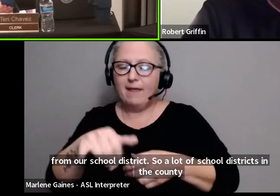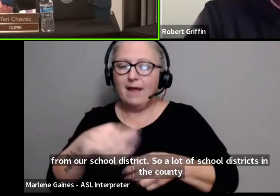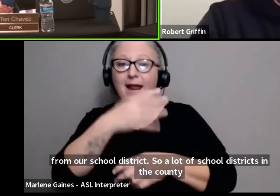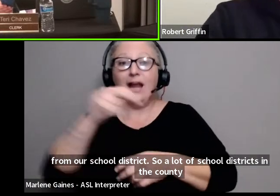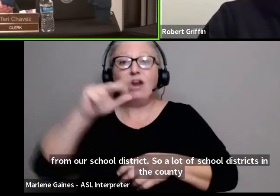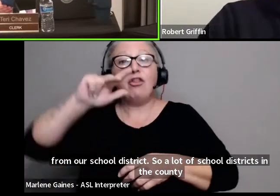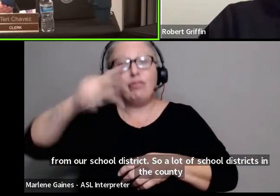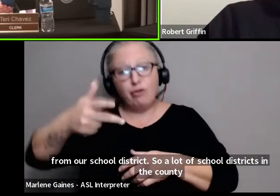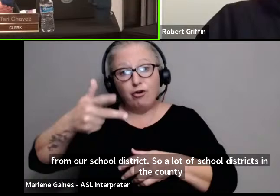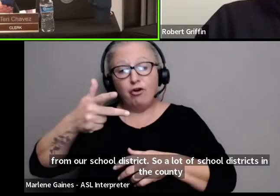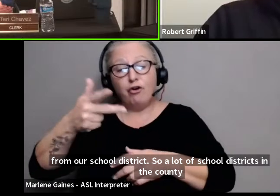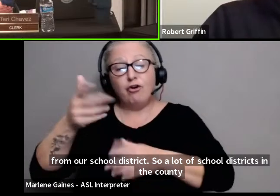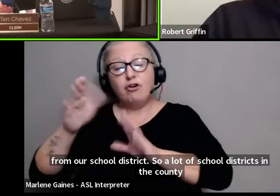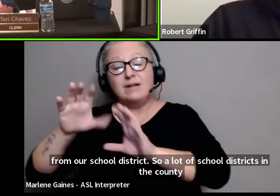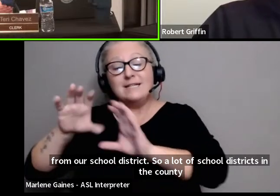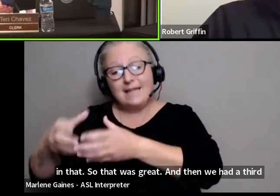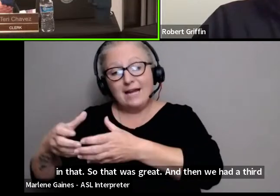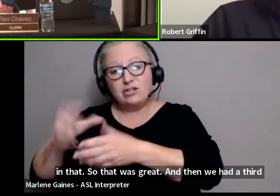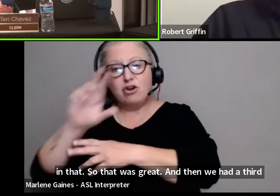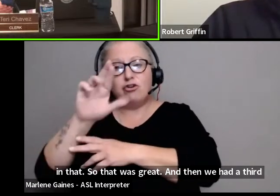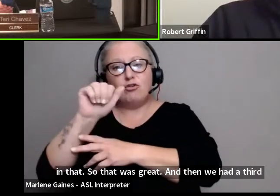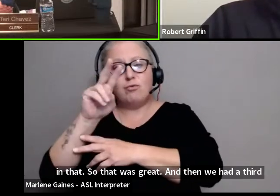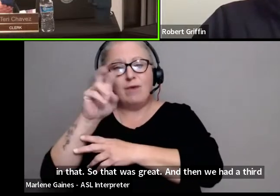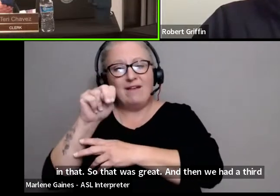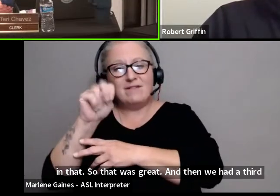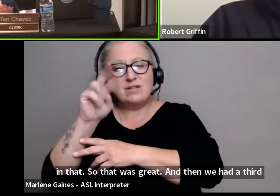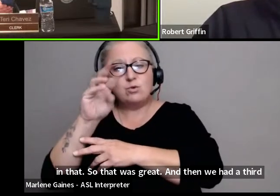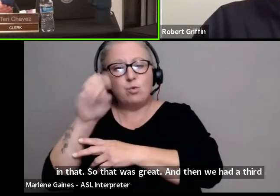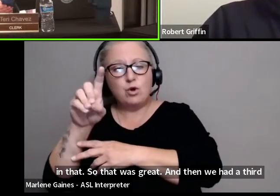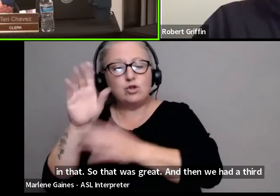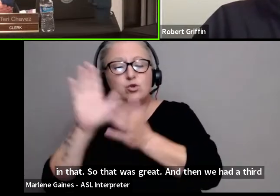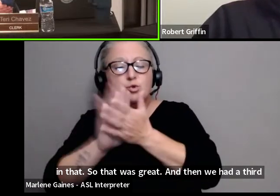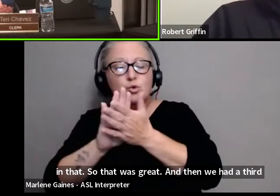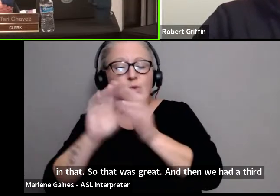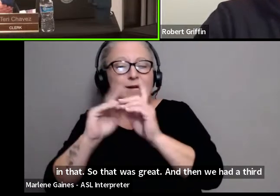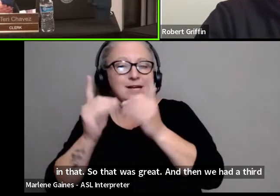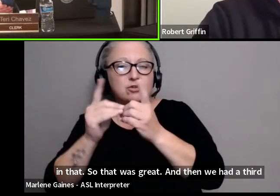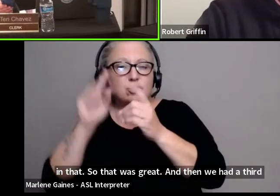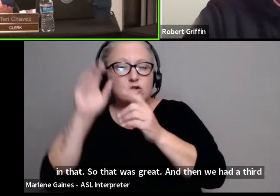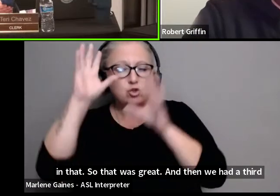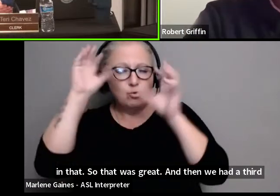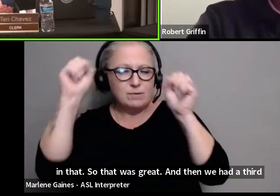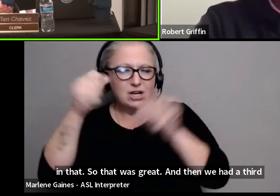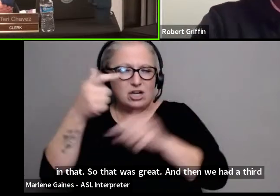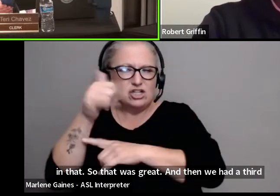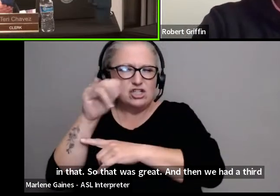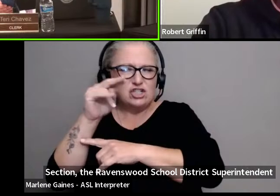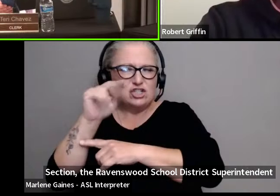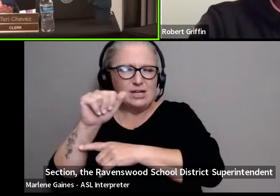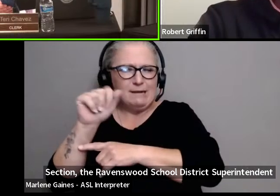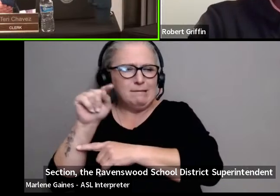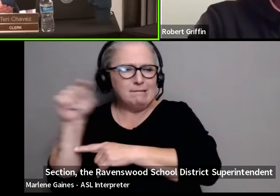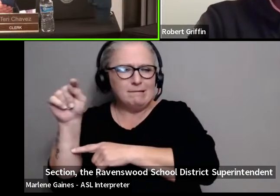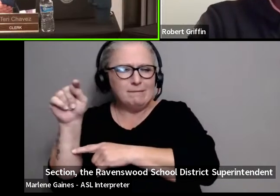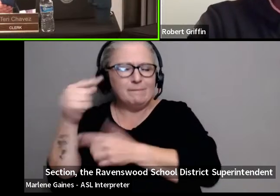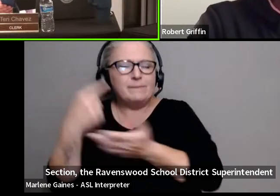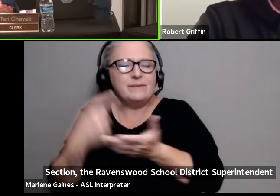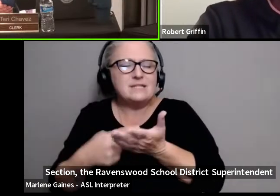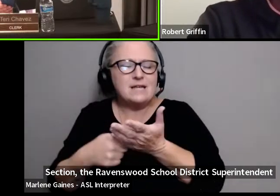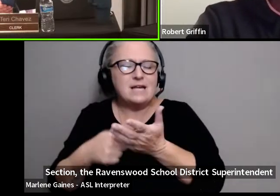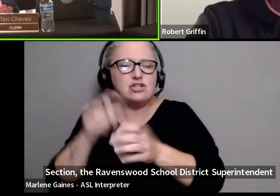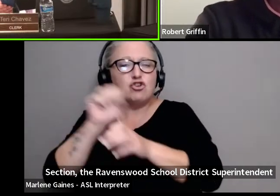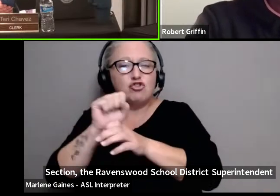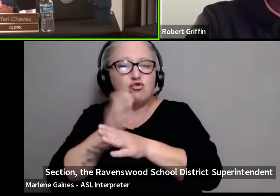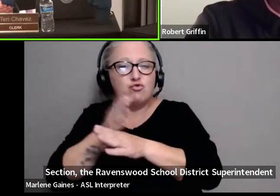third section, the Ravenswood School District Superintendent Gina Sudaria was discussing the career